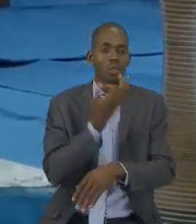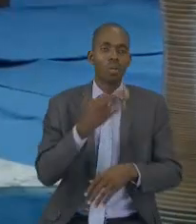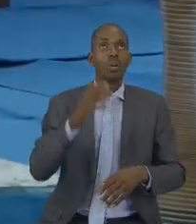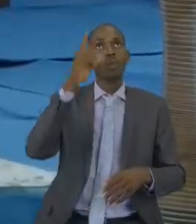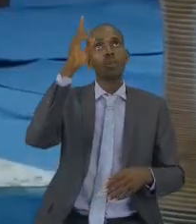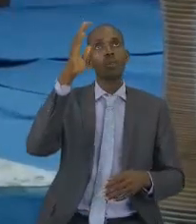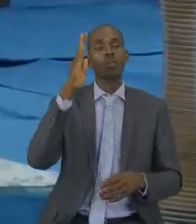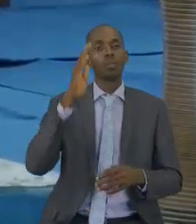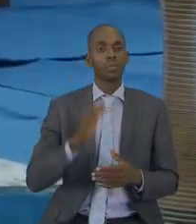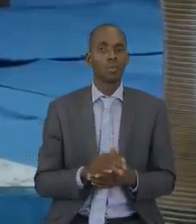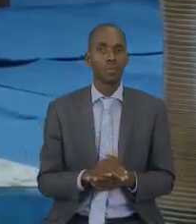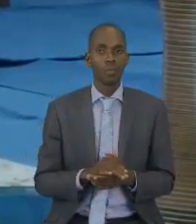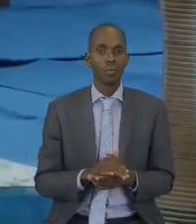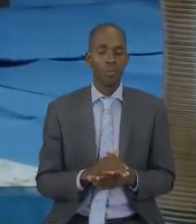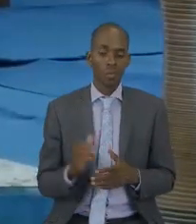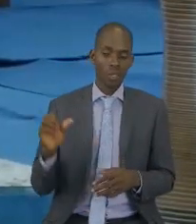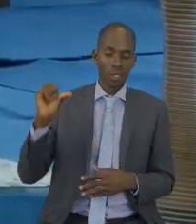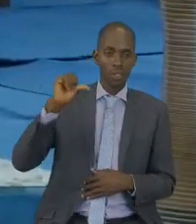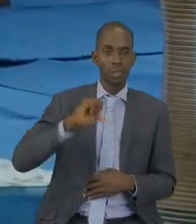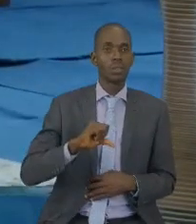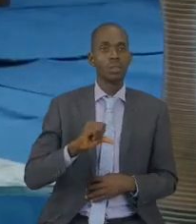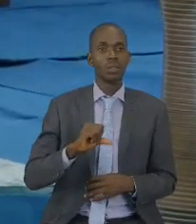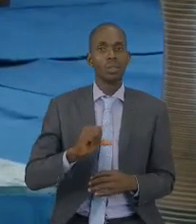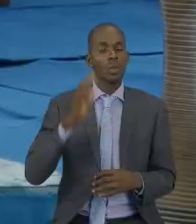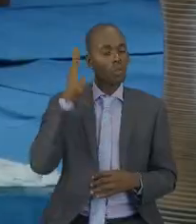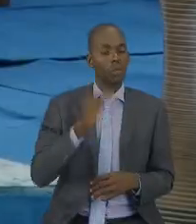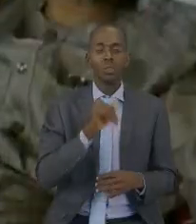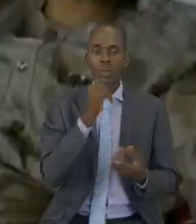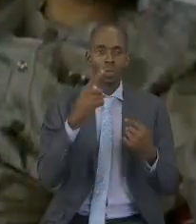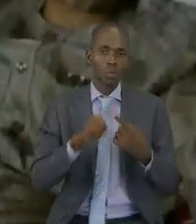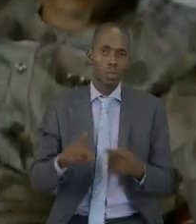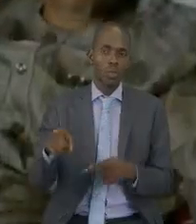of God. Condemnation will not come to you.